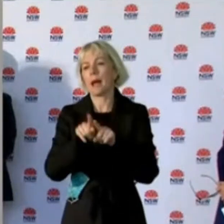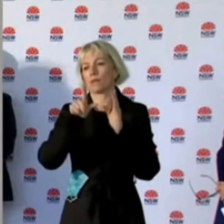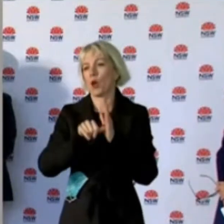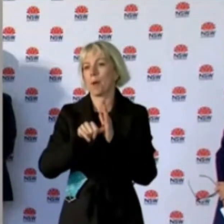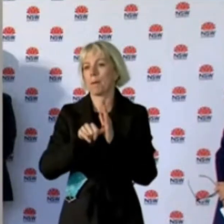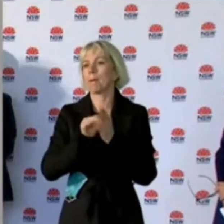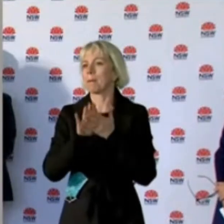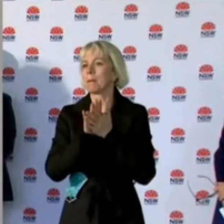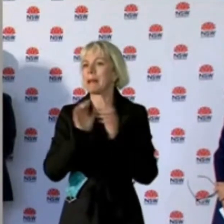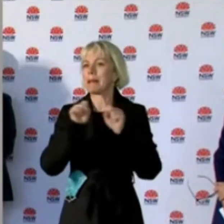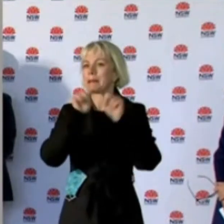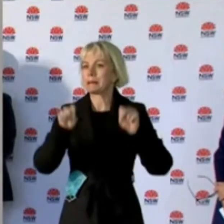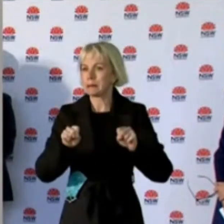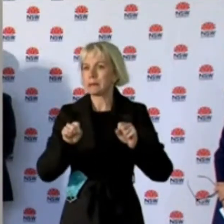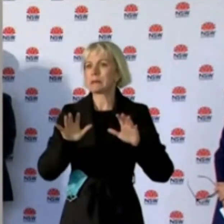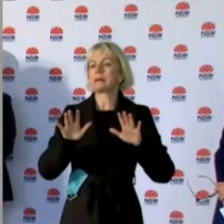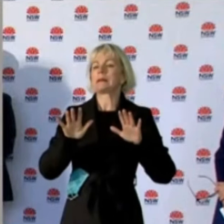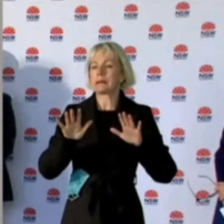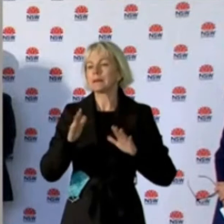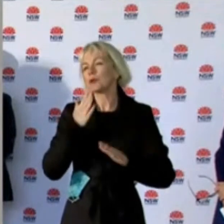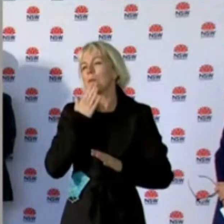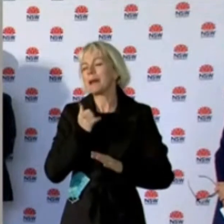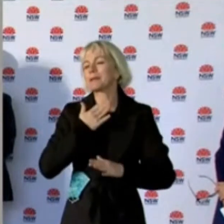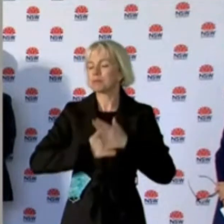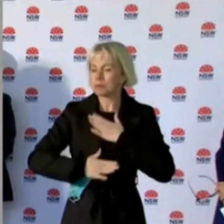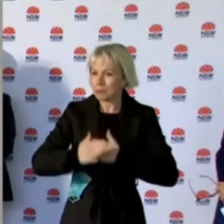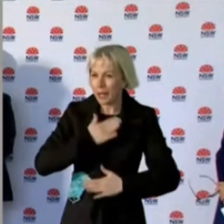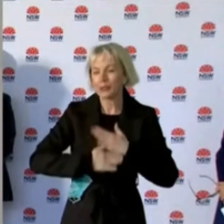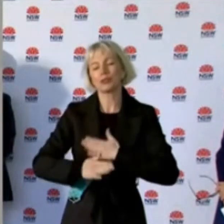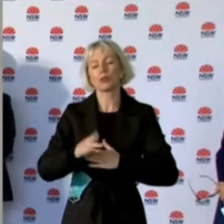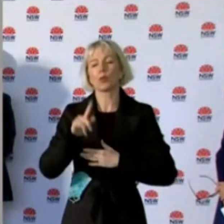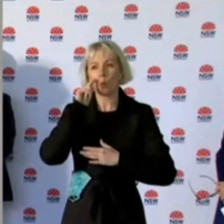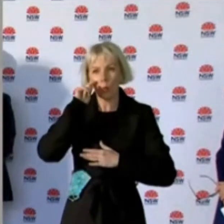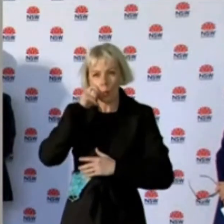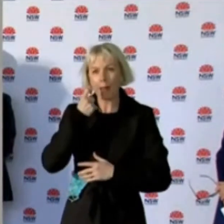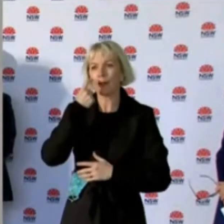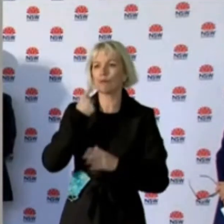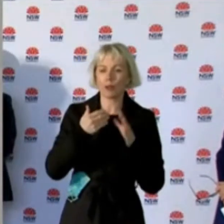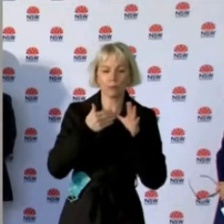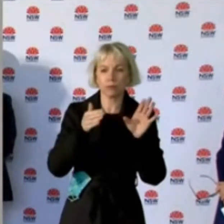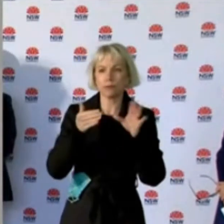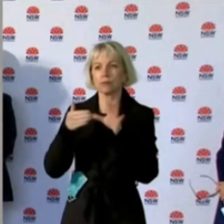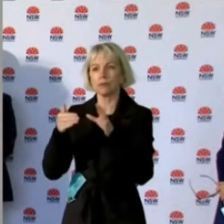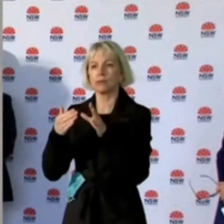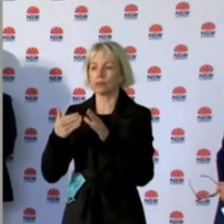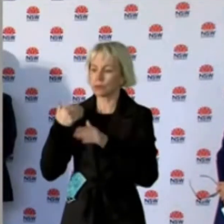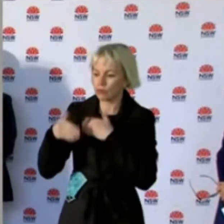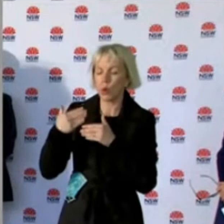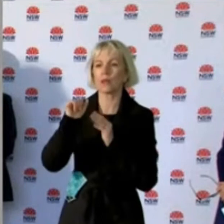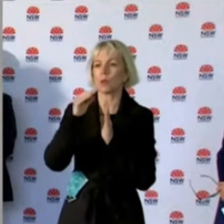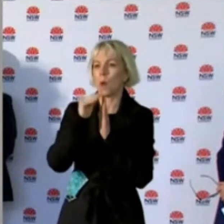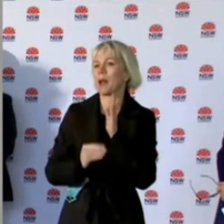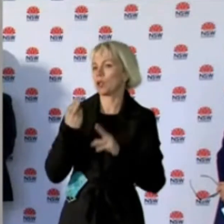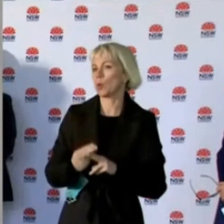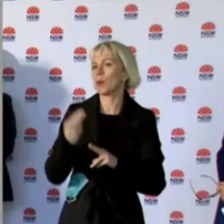reallocated our resources right across government to make sure we're able to get to your queries and have those applications processed as quickly as possible.